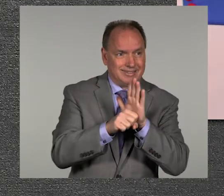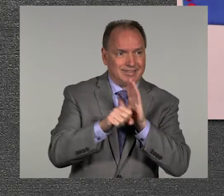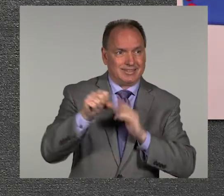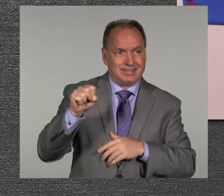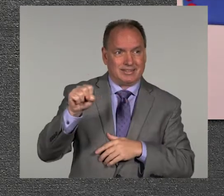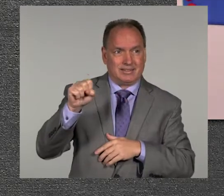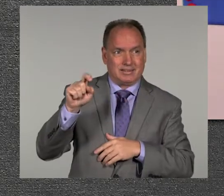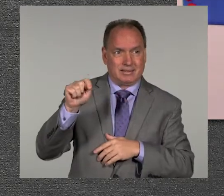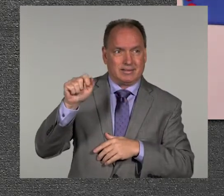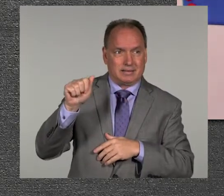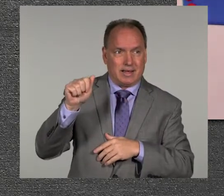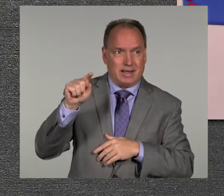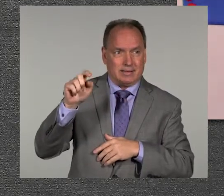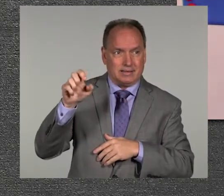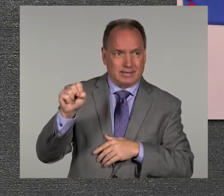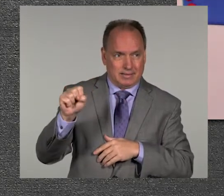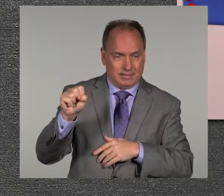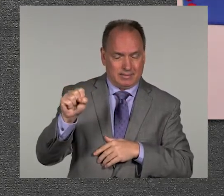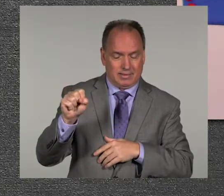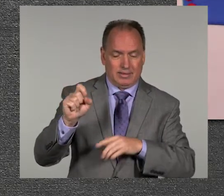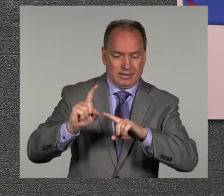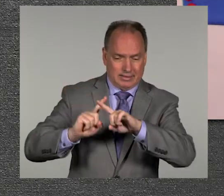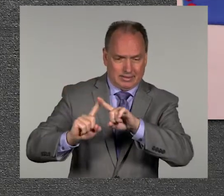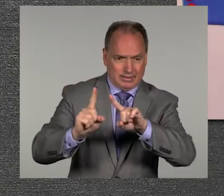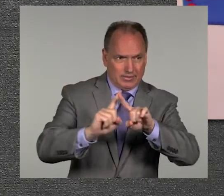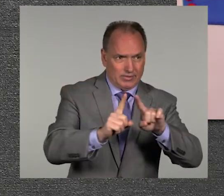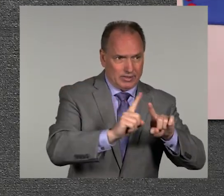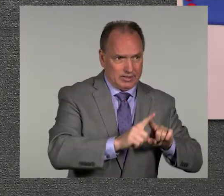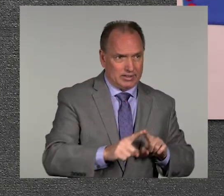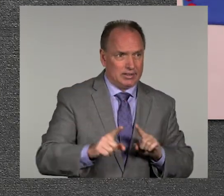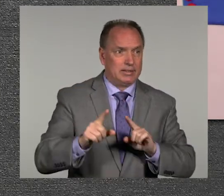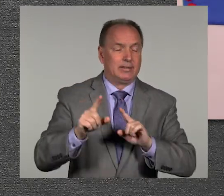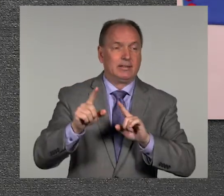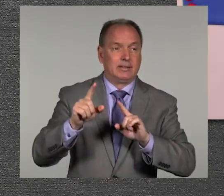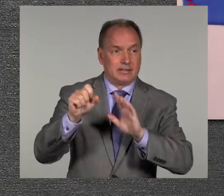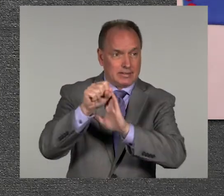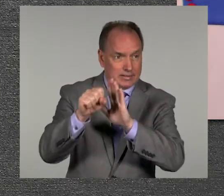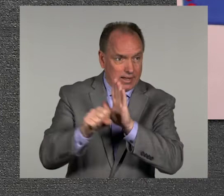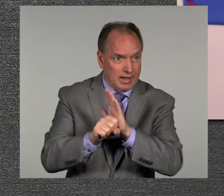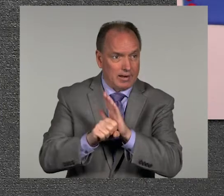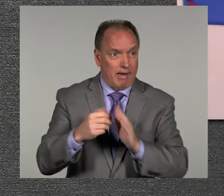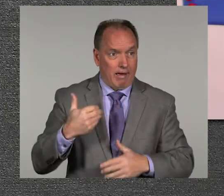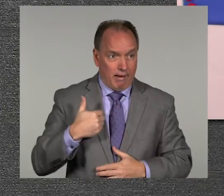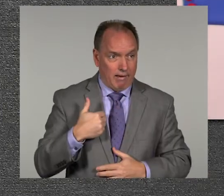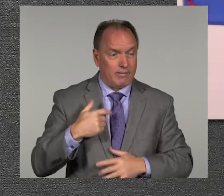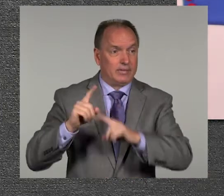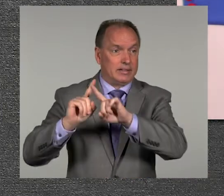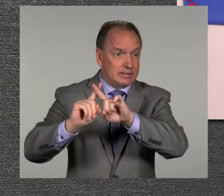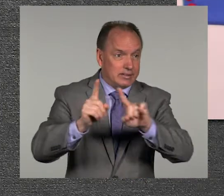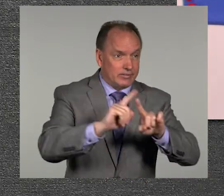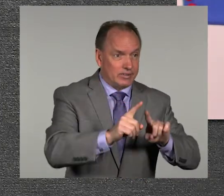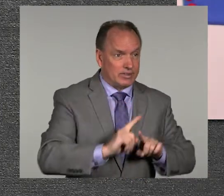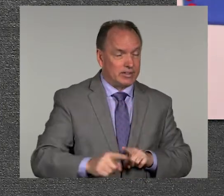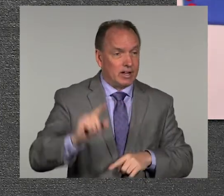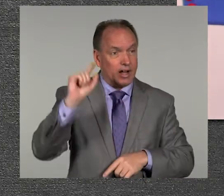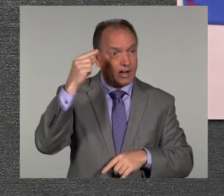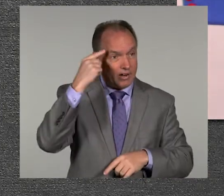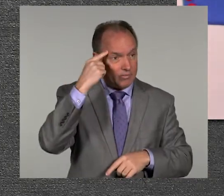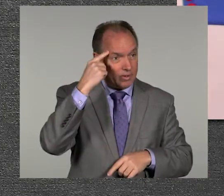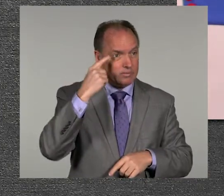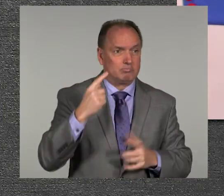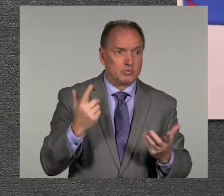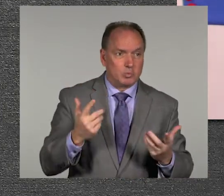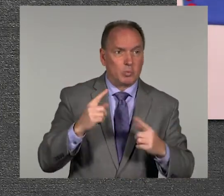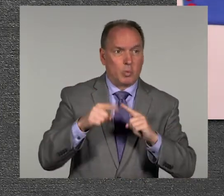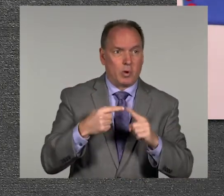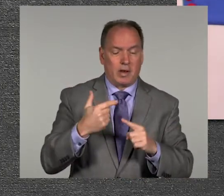these states have different governments in each state. So when they come up with the rules, it only affects the state. It